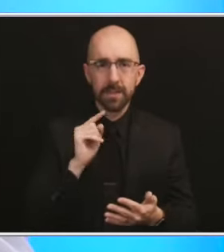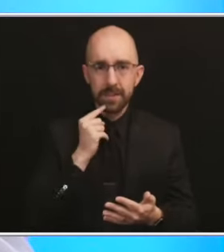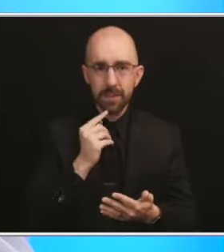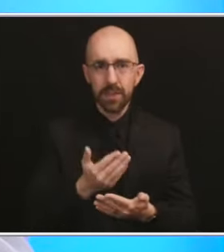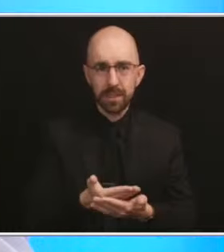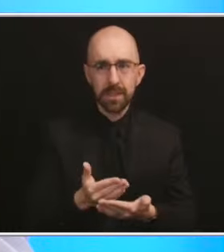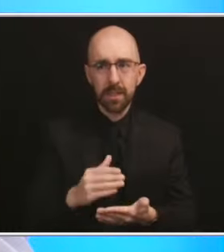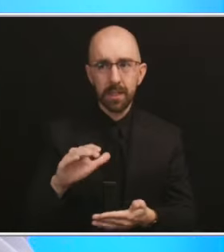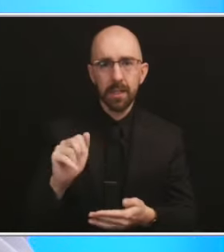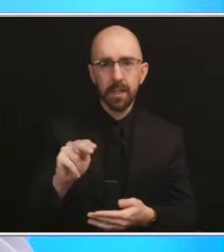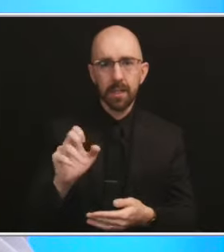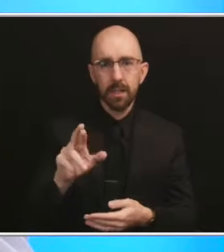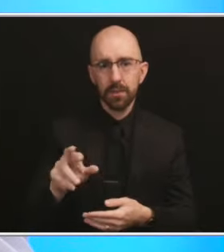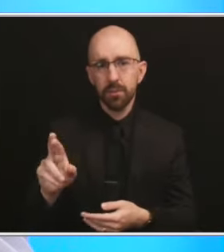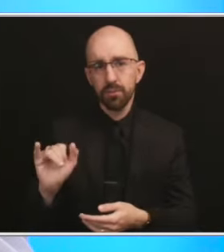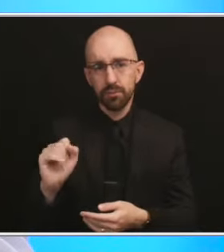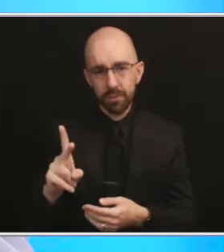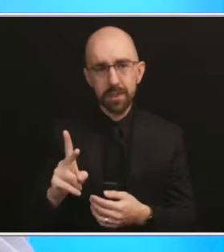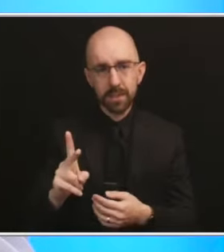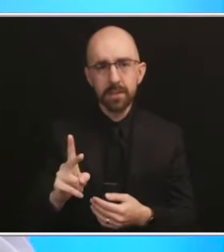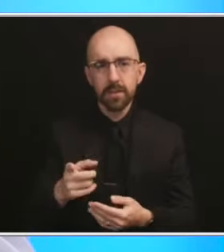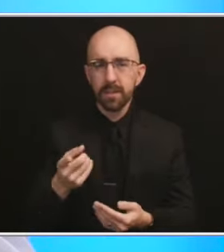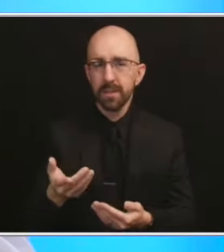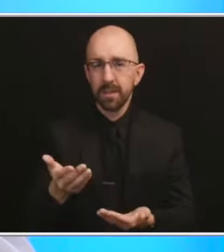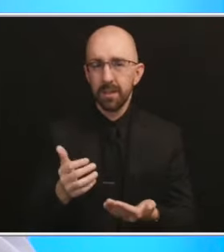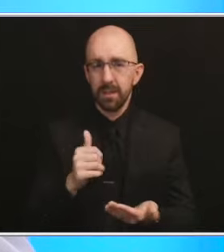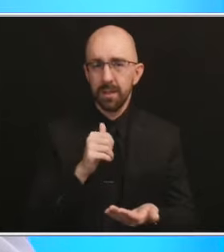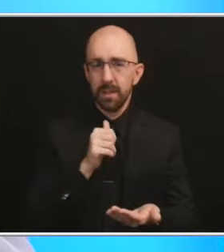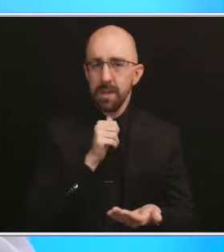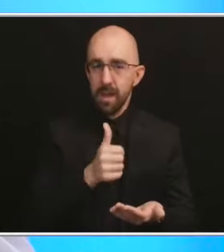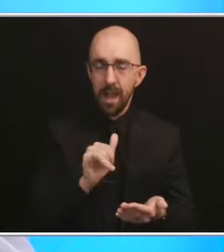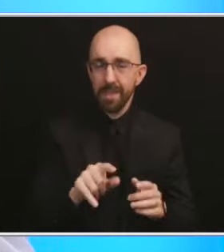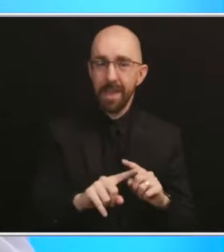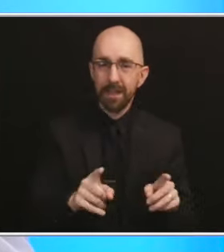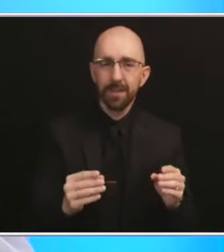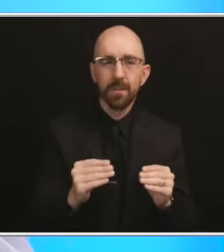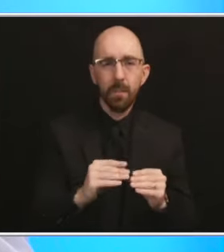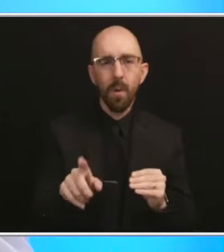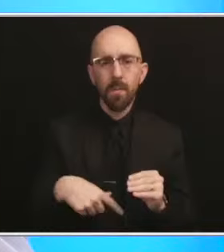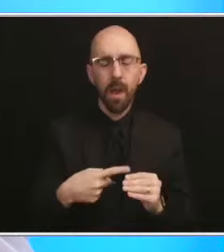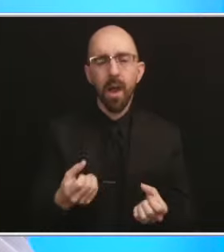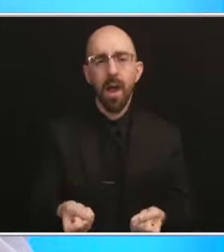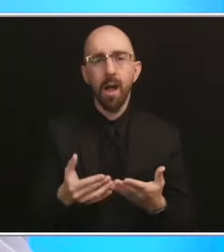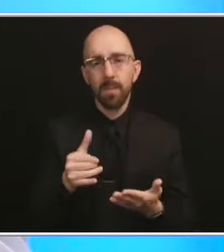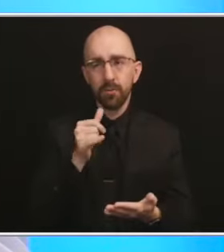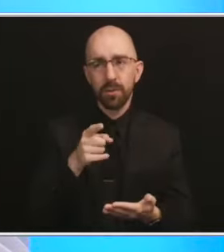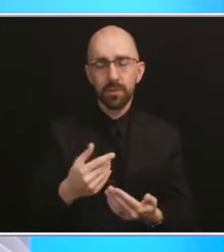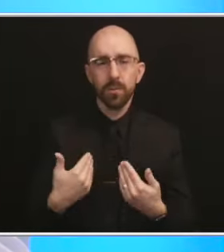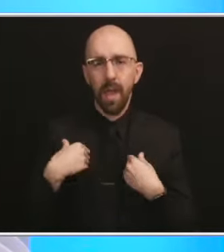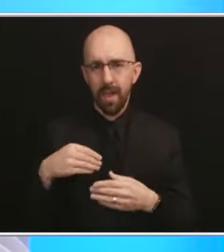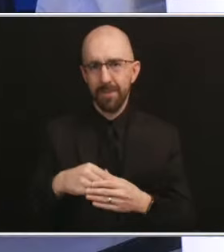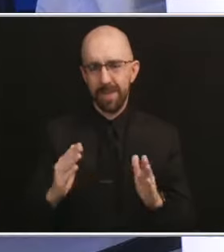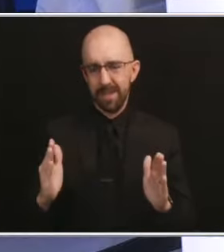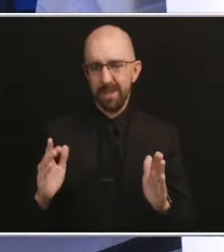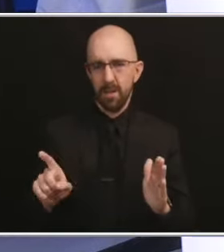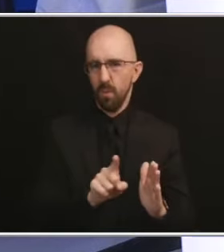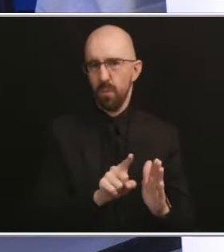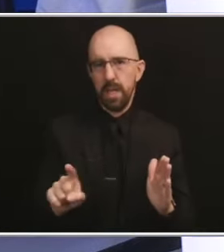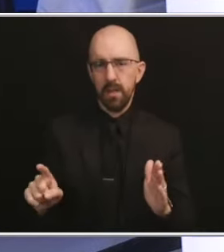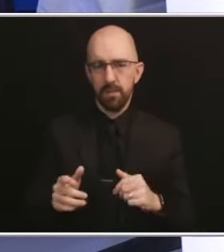risk is probably not that different. It's really more about how many drinks you have in a week. All right, so now Dr.